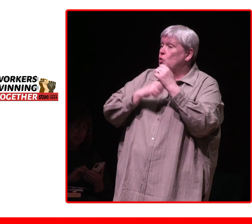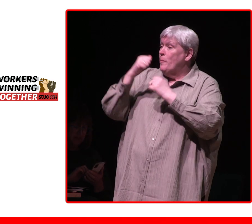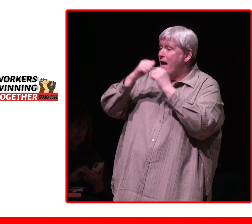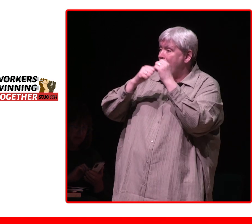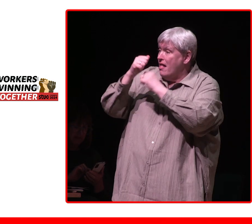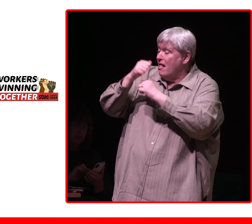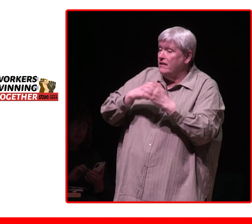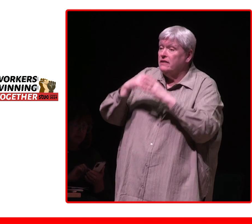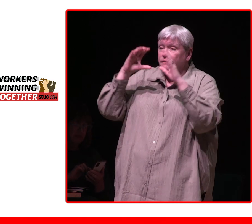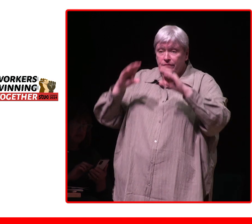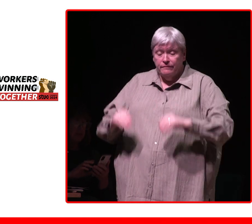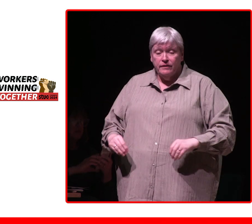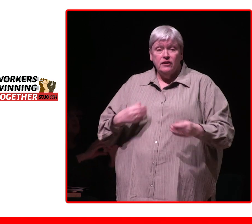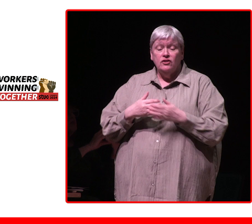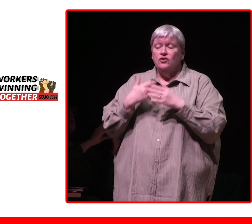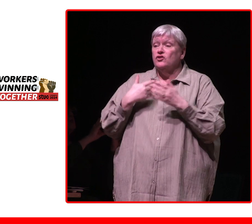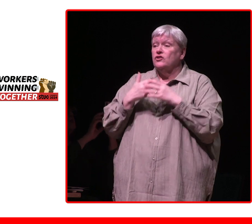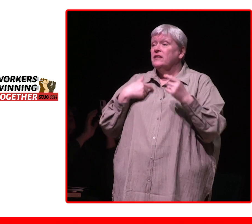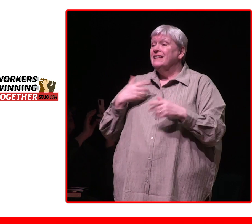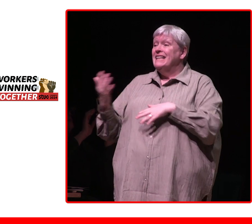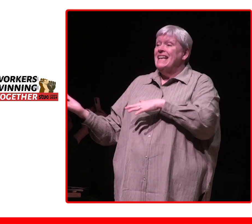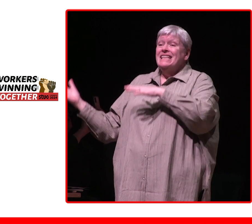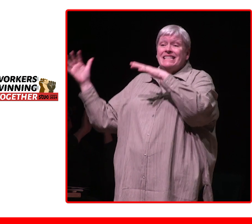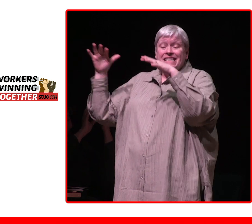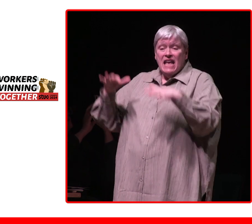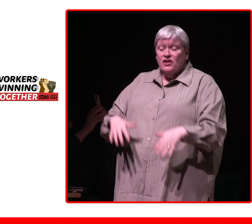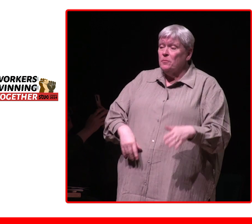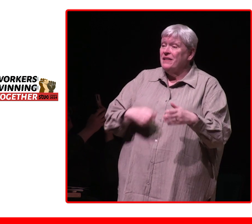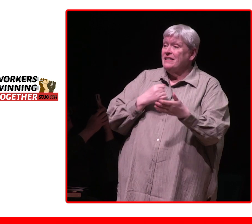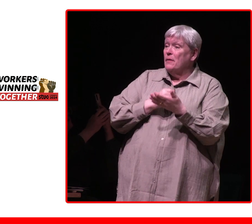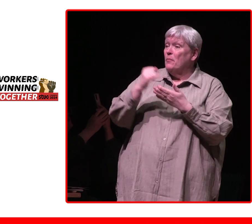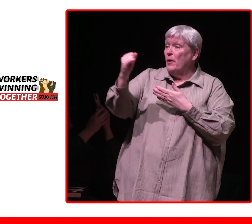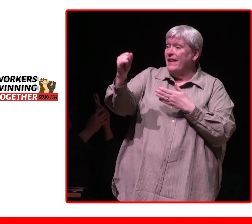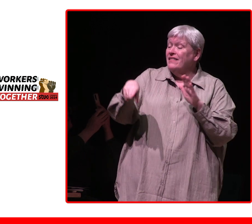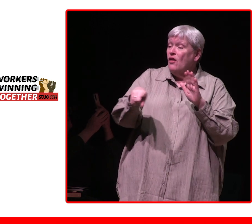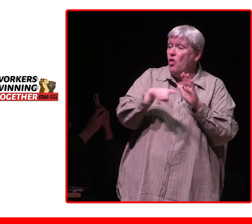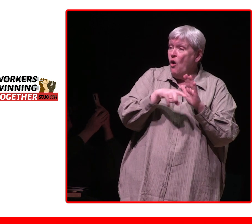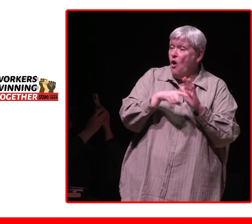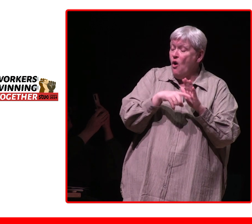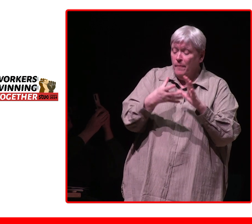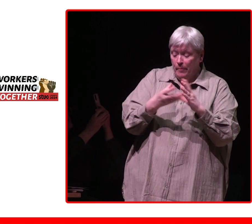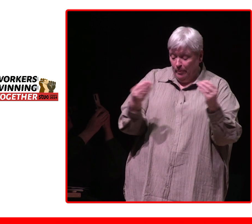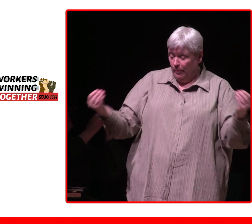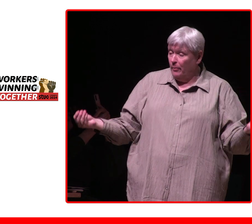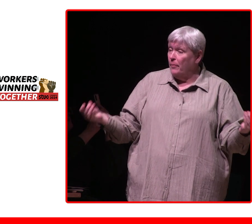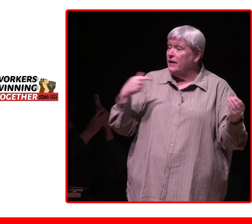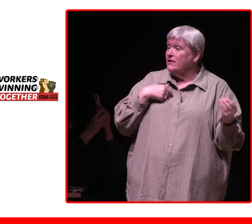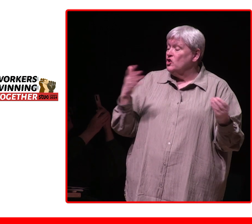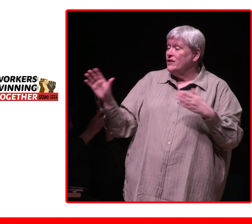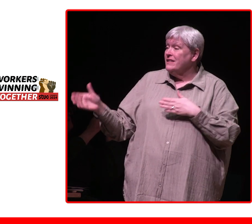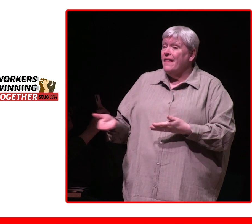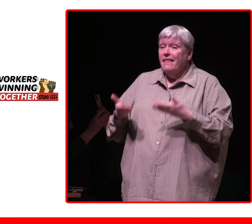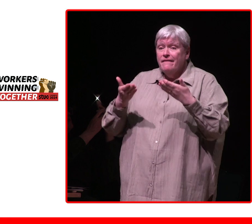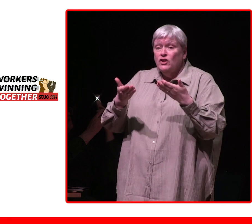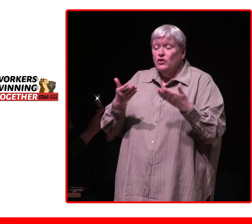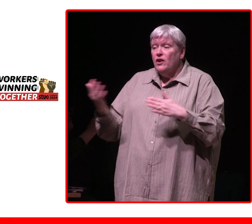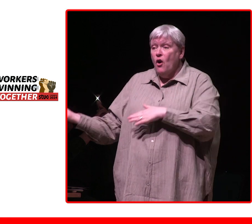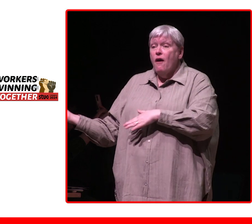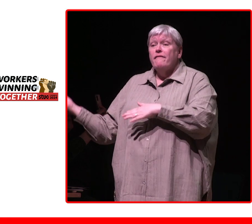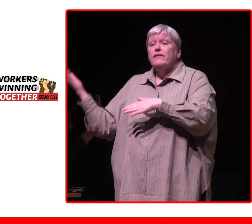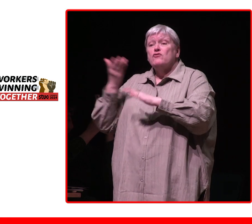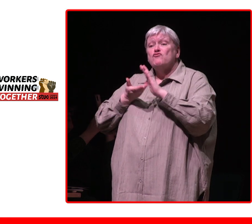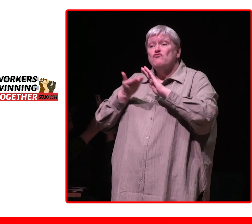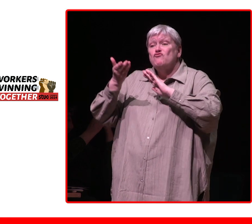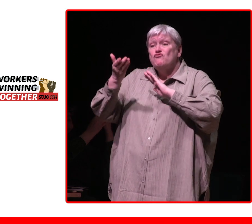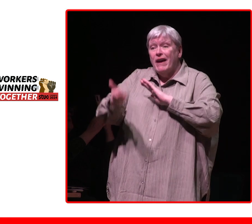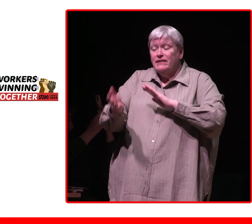the illegal settlements are dismantled, and until we see delivery of the right of Palestinians and the right of